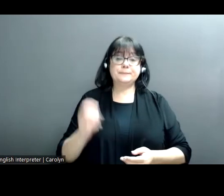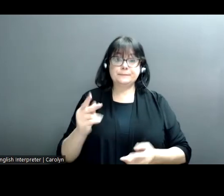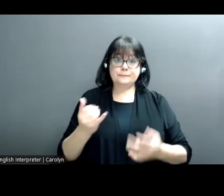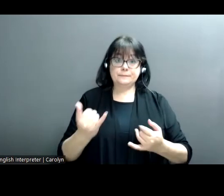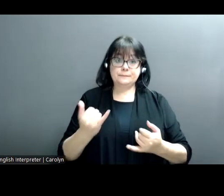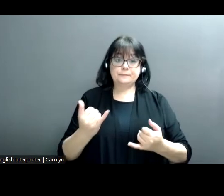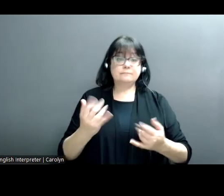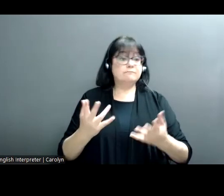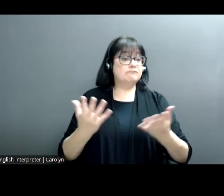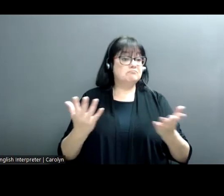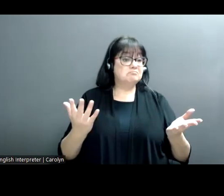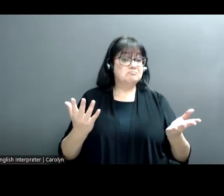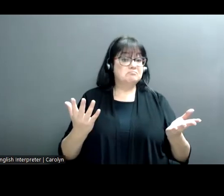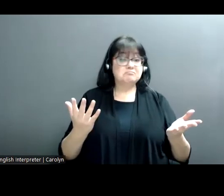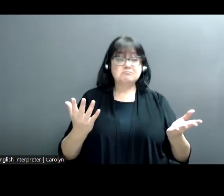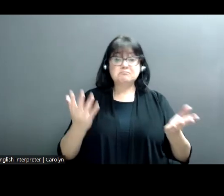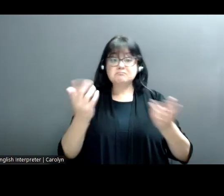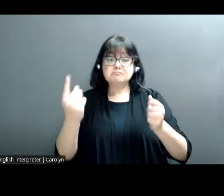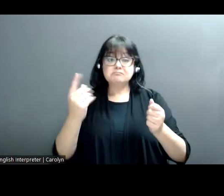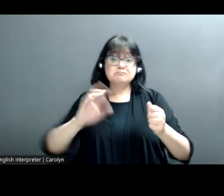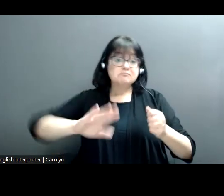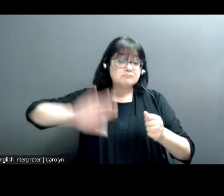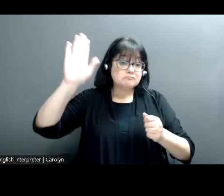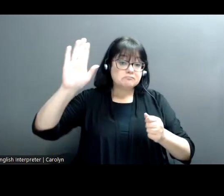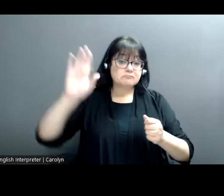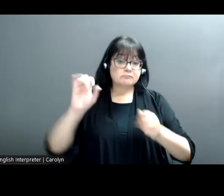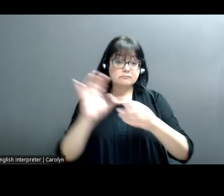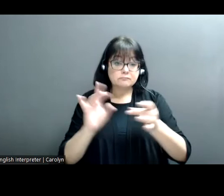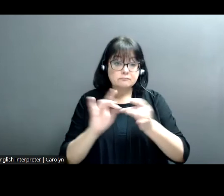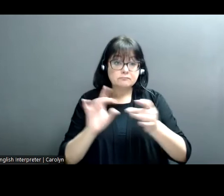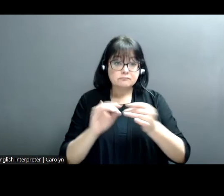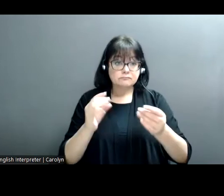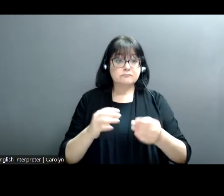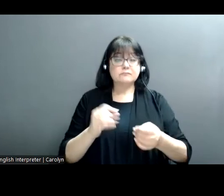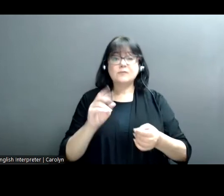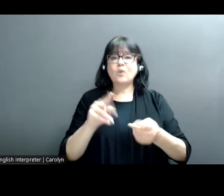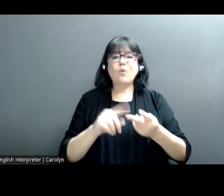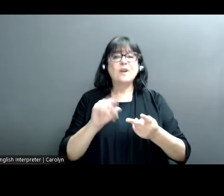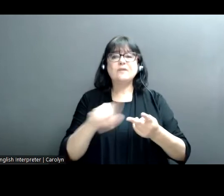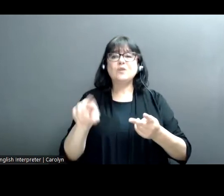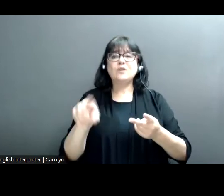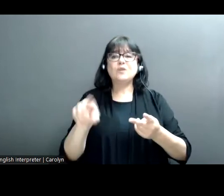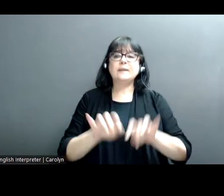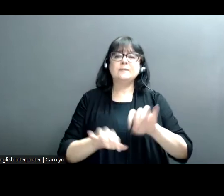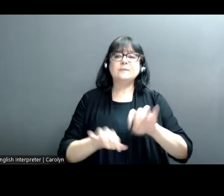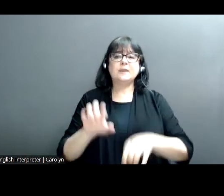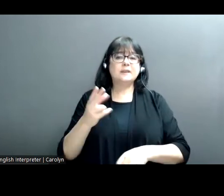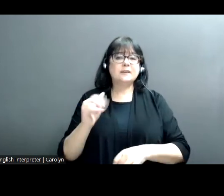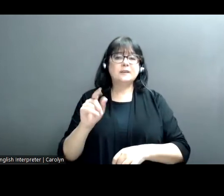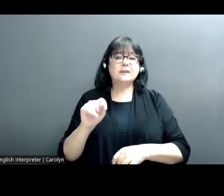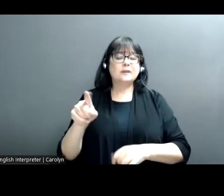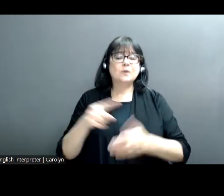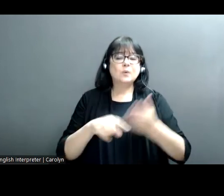to anybody who either wants to put their hand up and speak, or anyone who just wants to type into the chat window things that they have